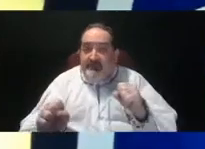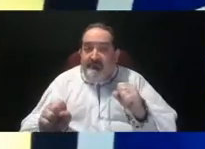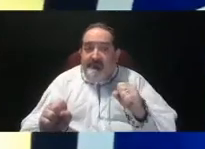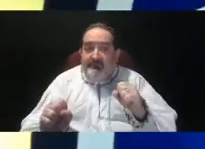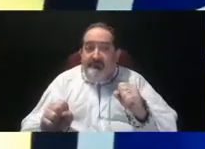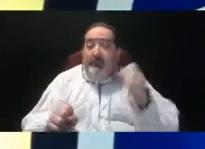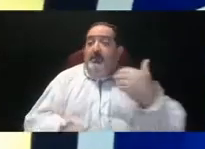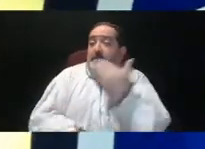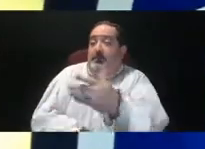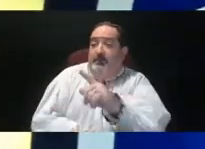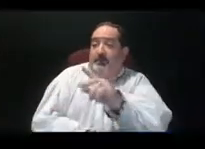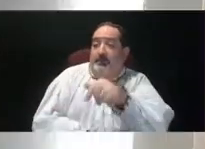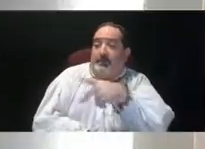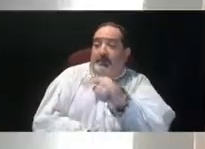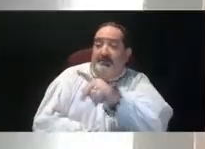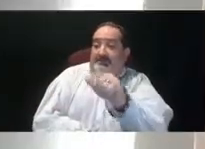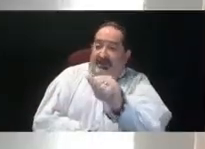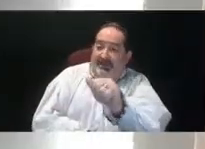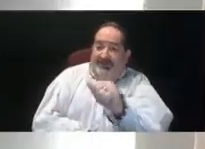you, Pansa.